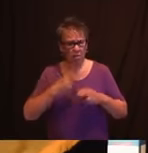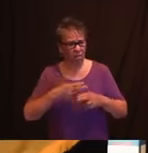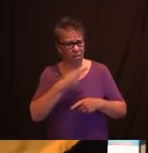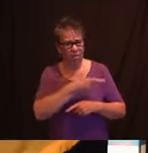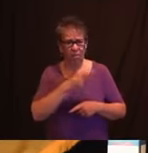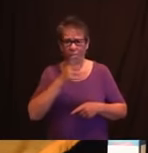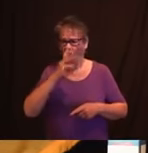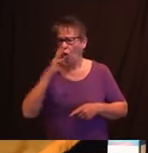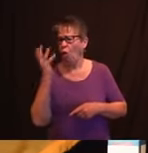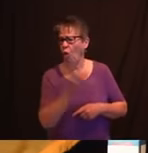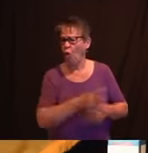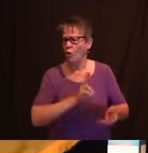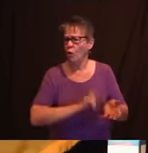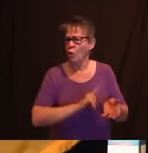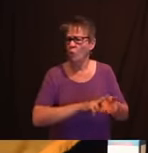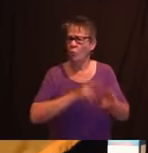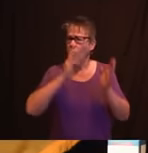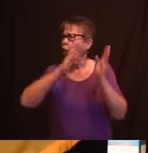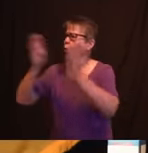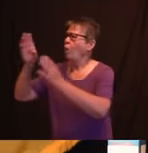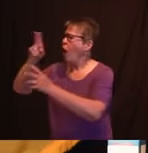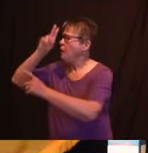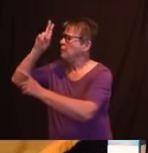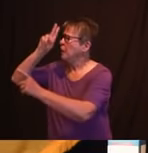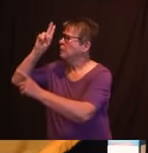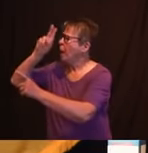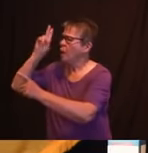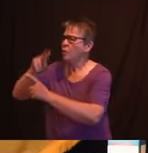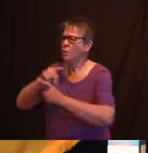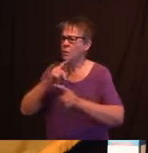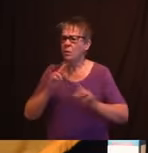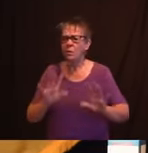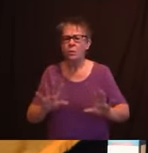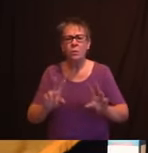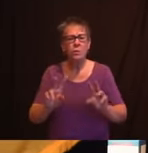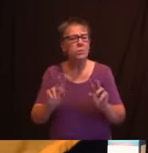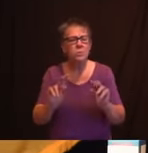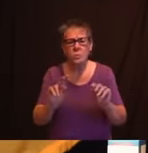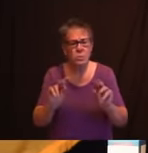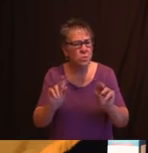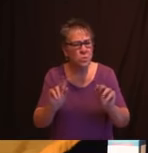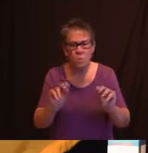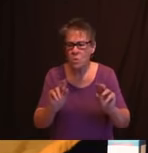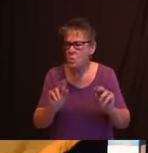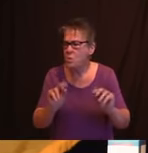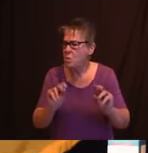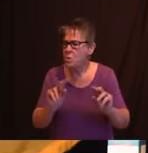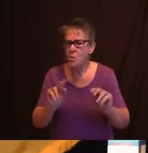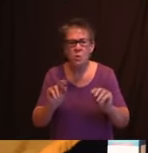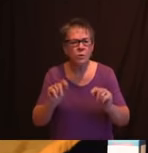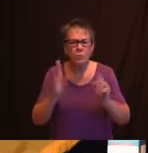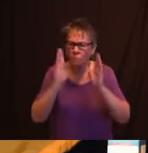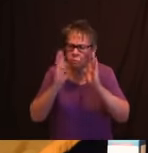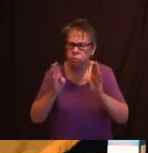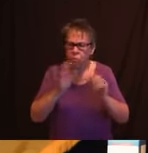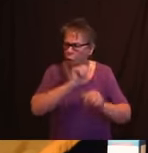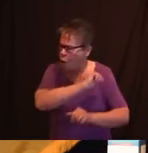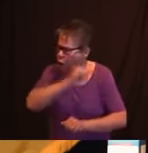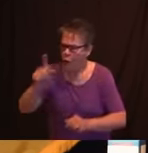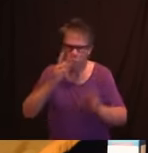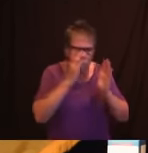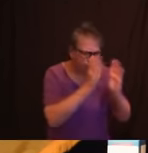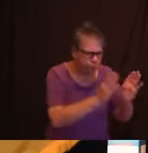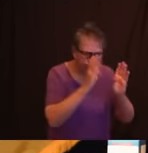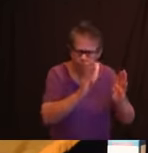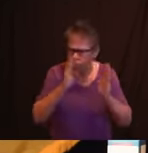institutions and identified the scarce PPE that we had. And I